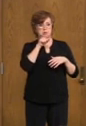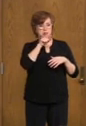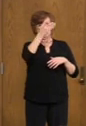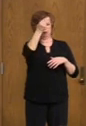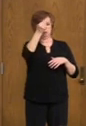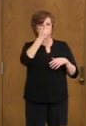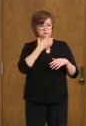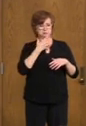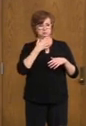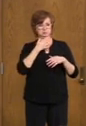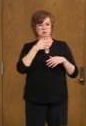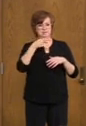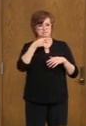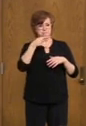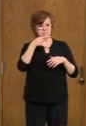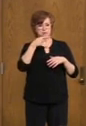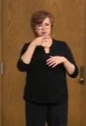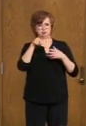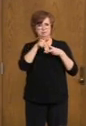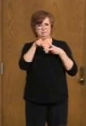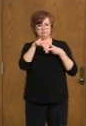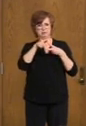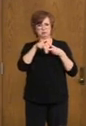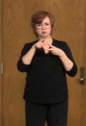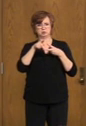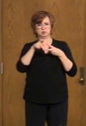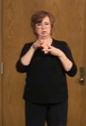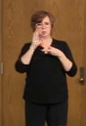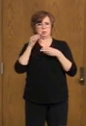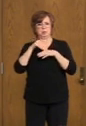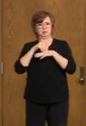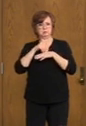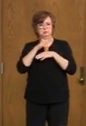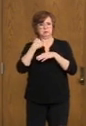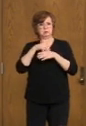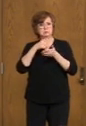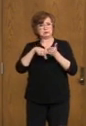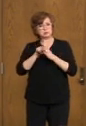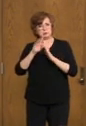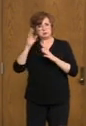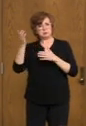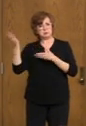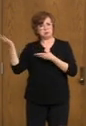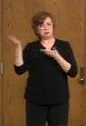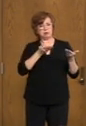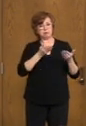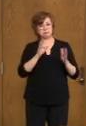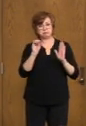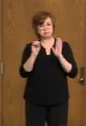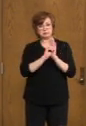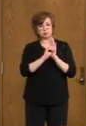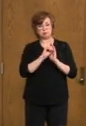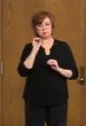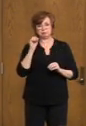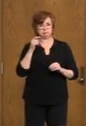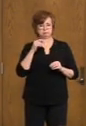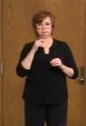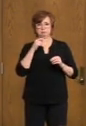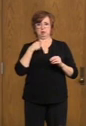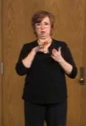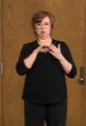Pfizer's allocation next week, is going to be zero, not just reduced, but ultimately reduced down to zero. So we've communicated with the